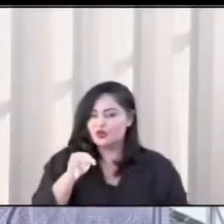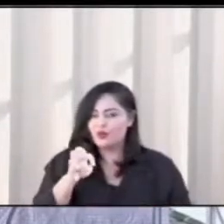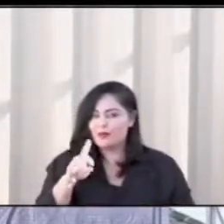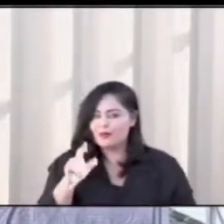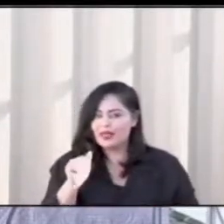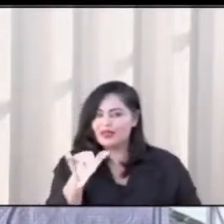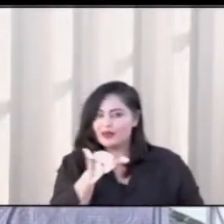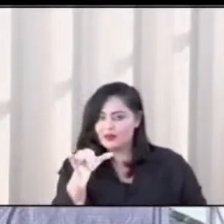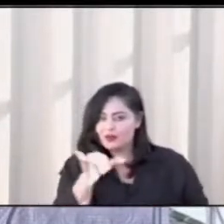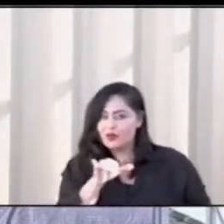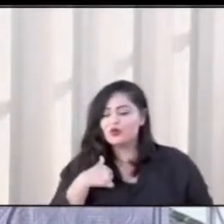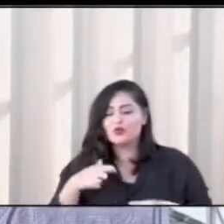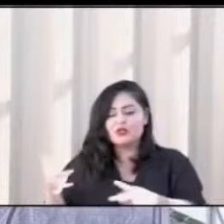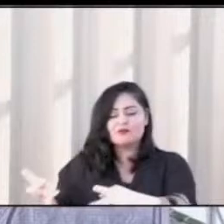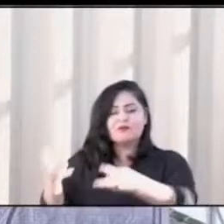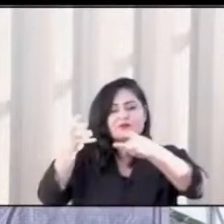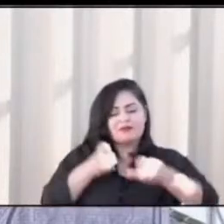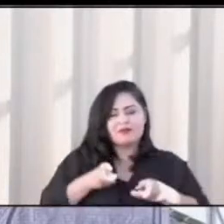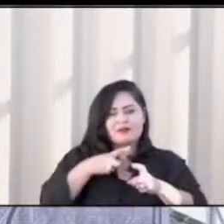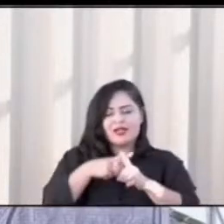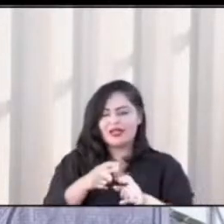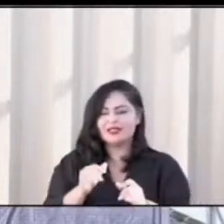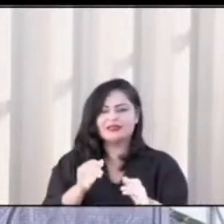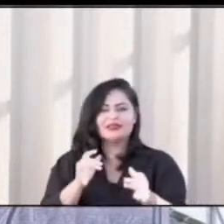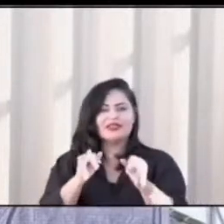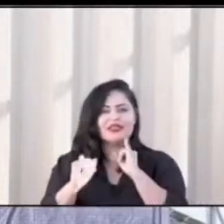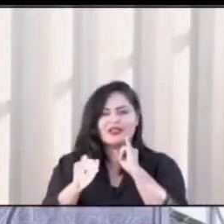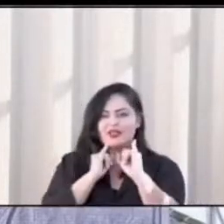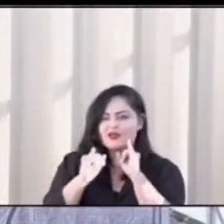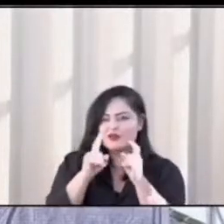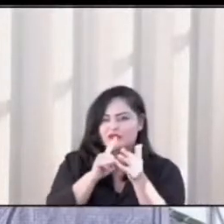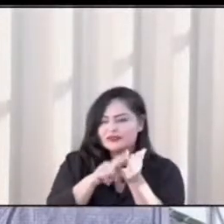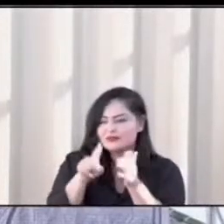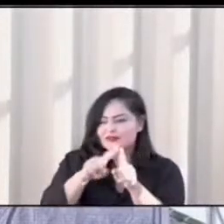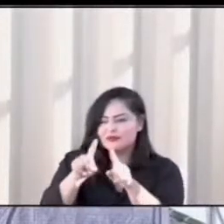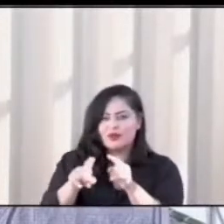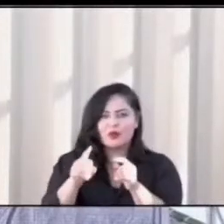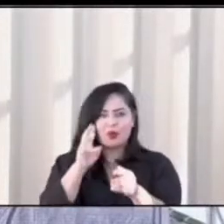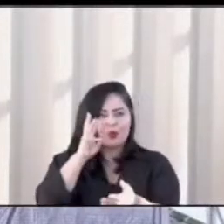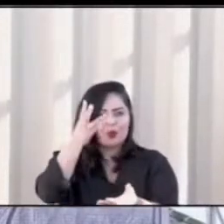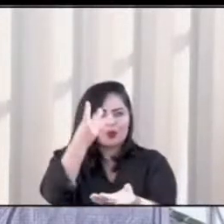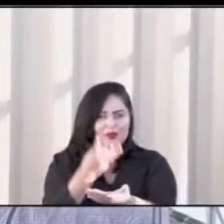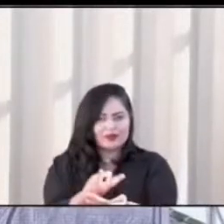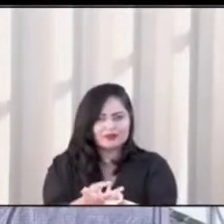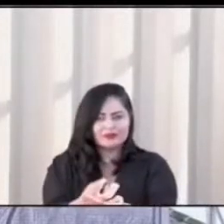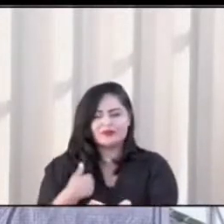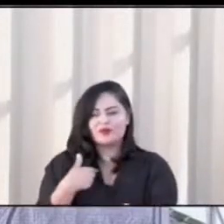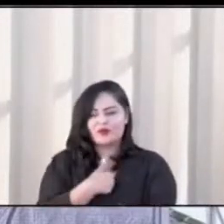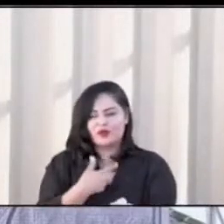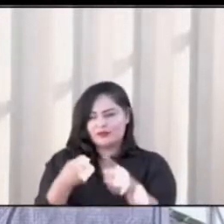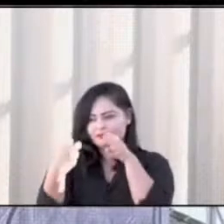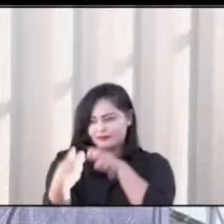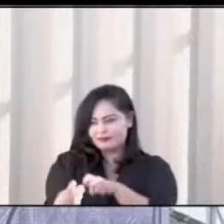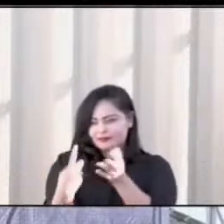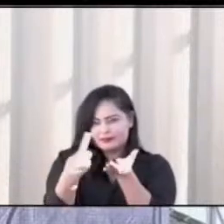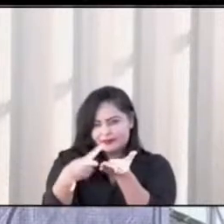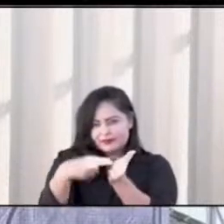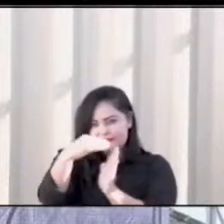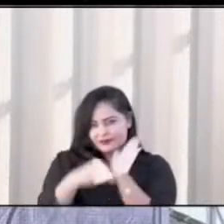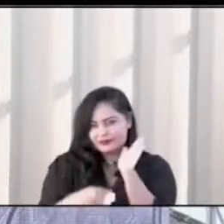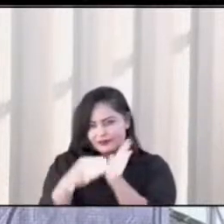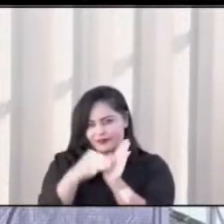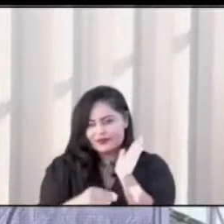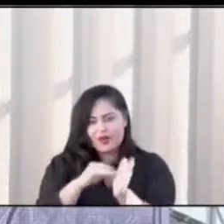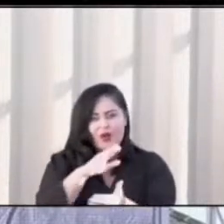along with conducting critical interviews of witnesses and first responders. We are going through all